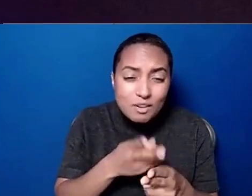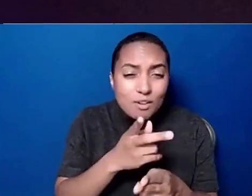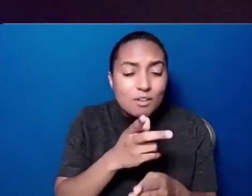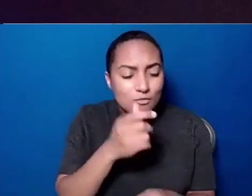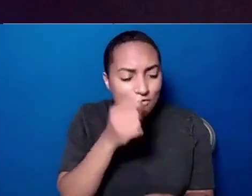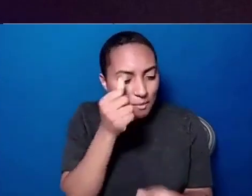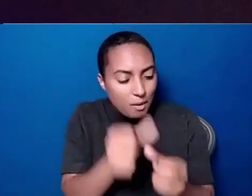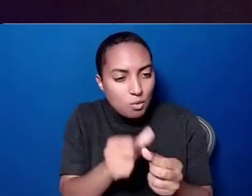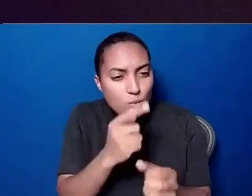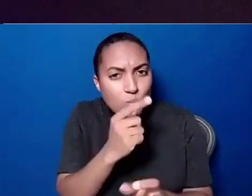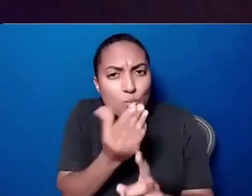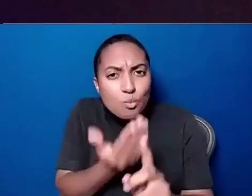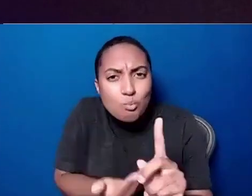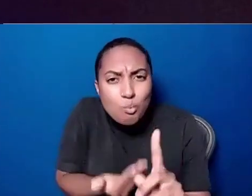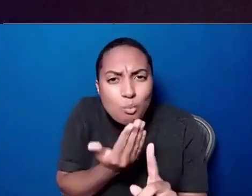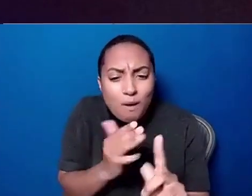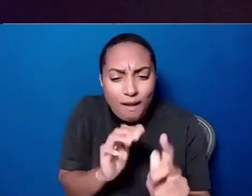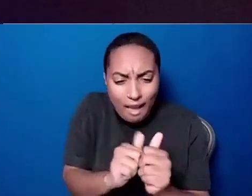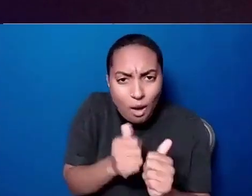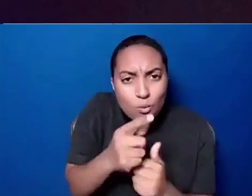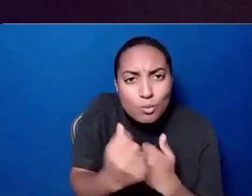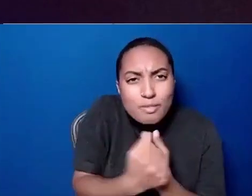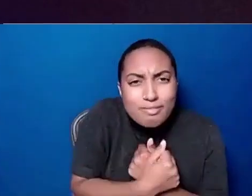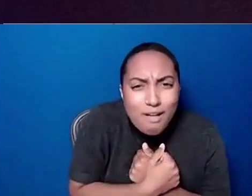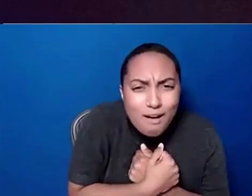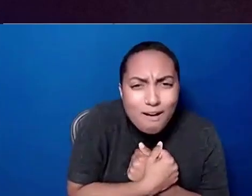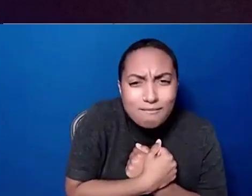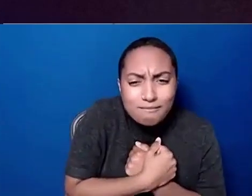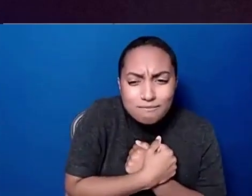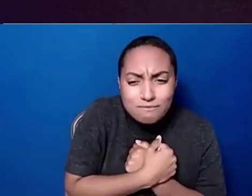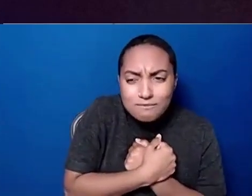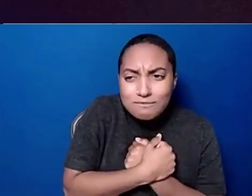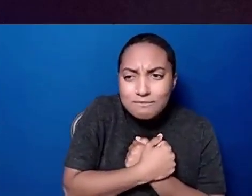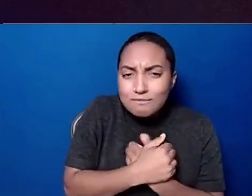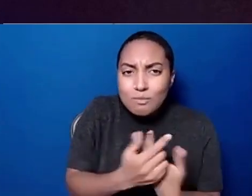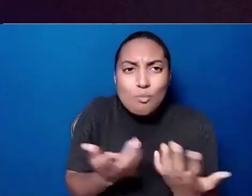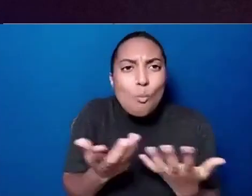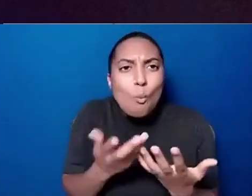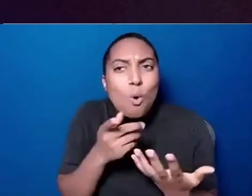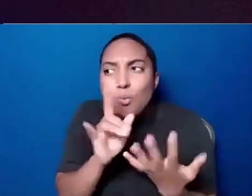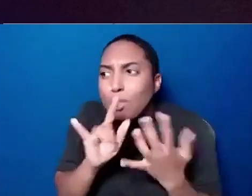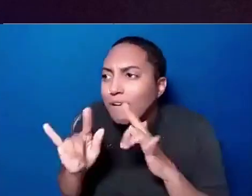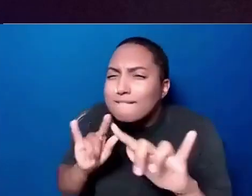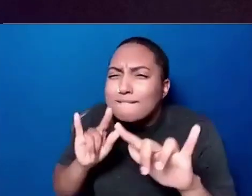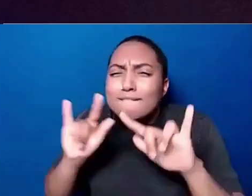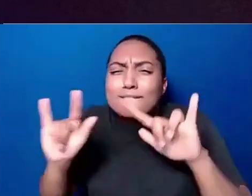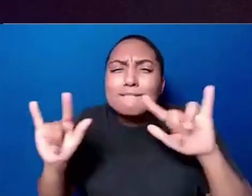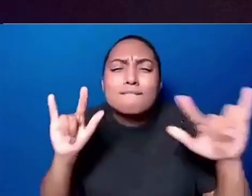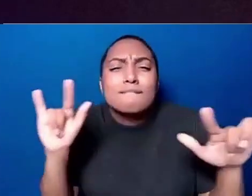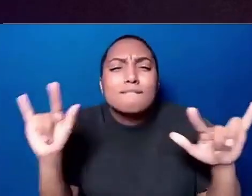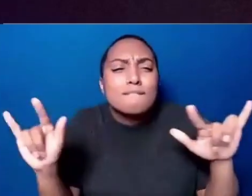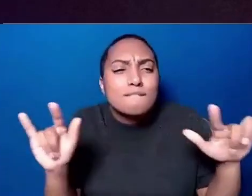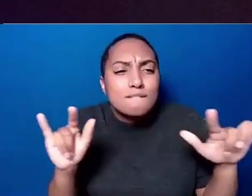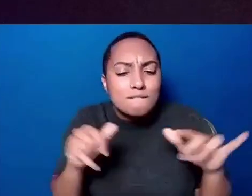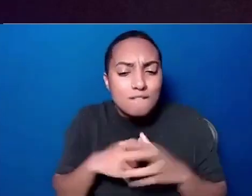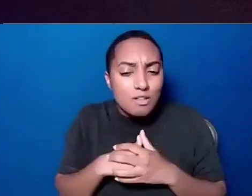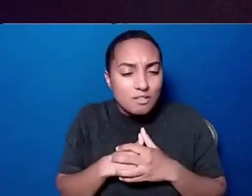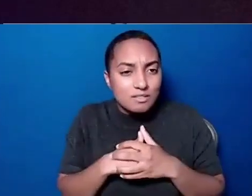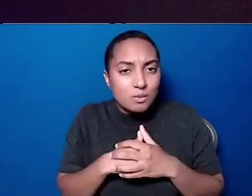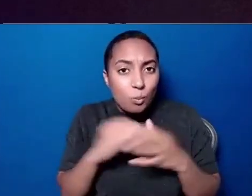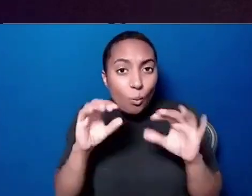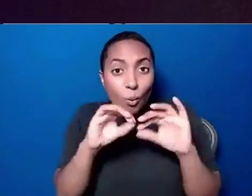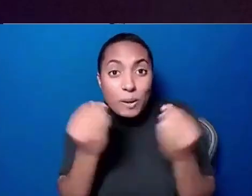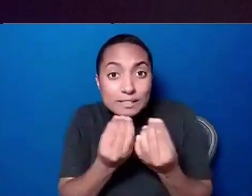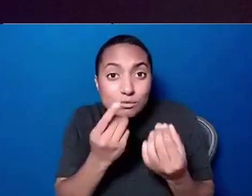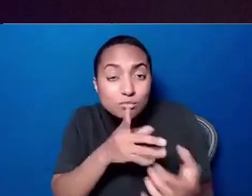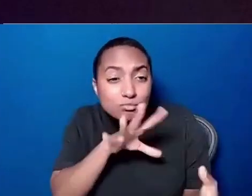love, what you love, what organization are you aligning your name and your word and your sound?